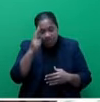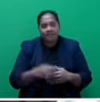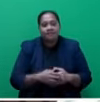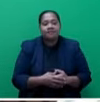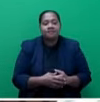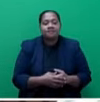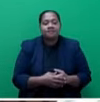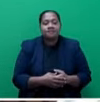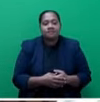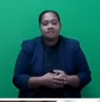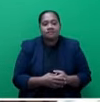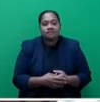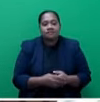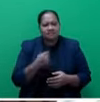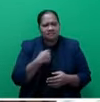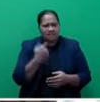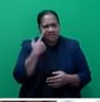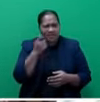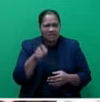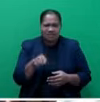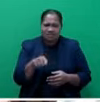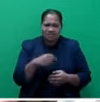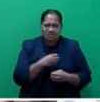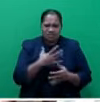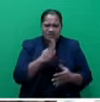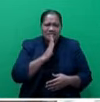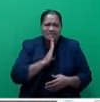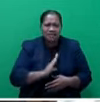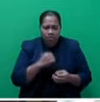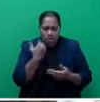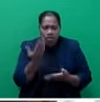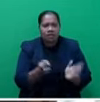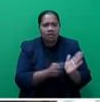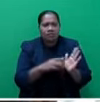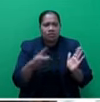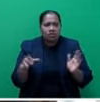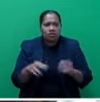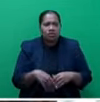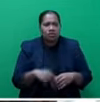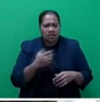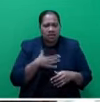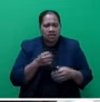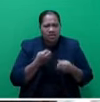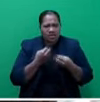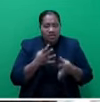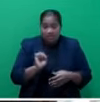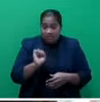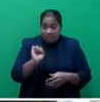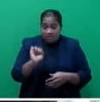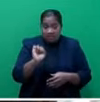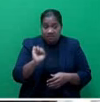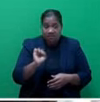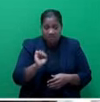I found it rather amusing but quite saddening. Honourable Naikula, if I could just get that off my chest, in his address on